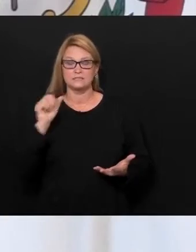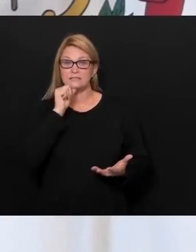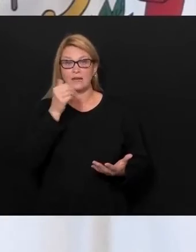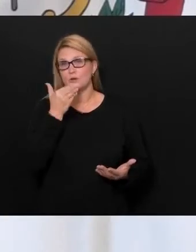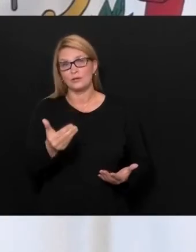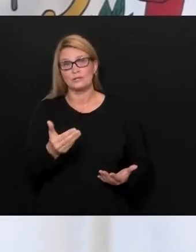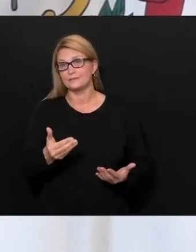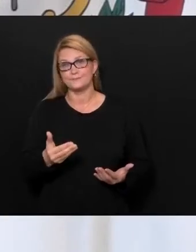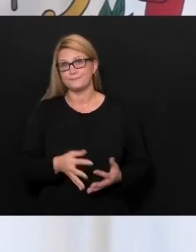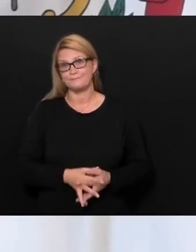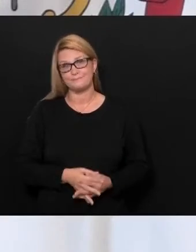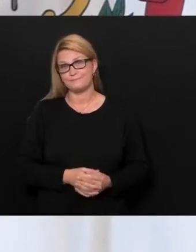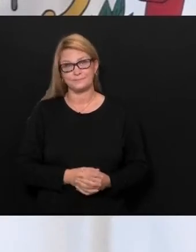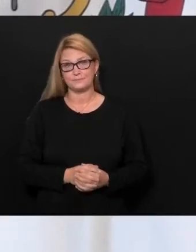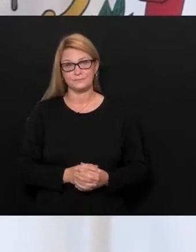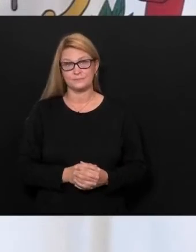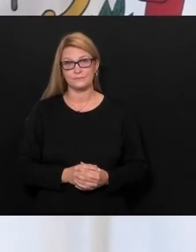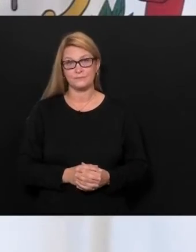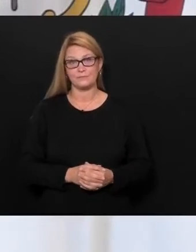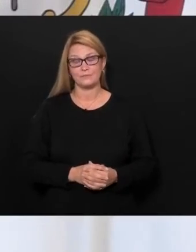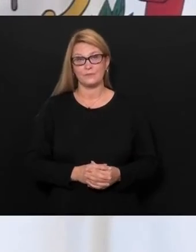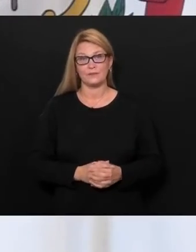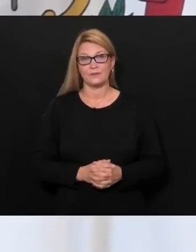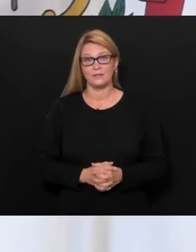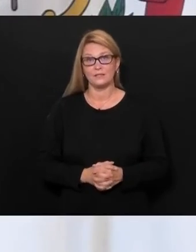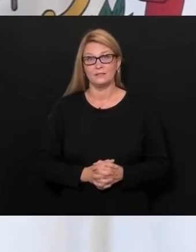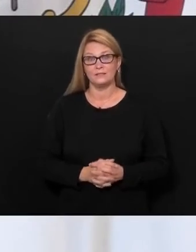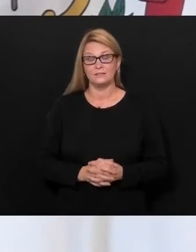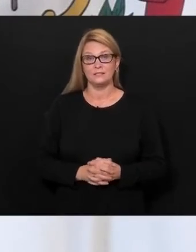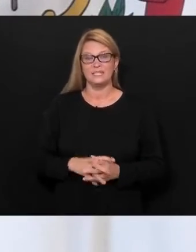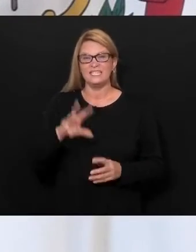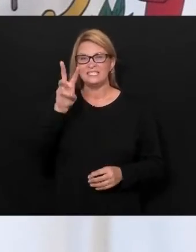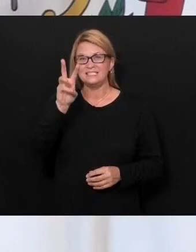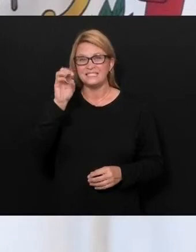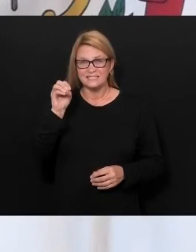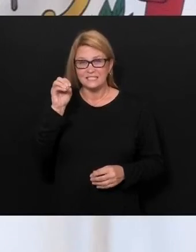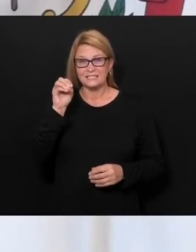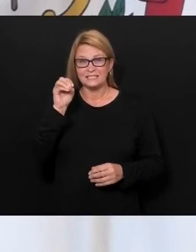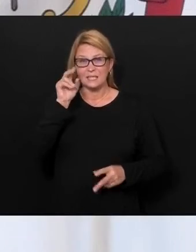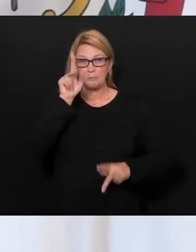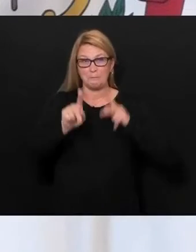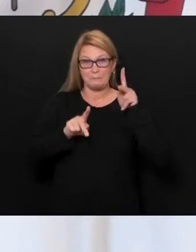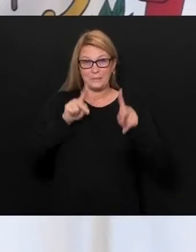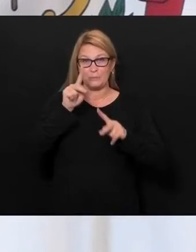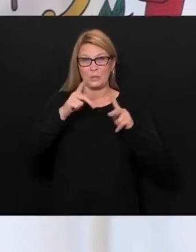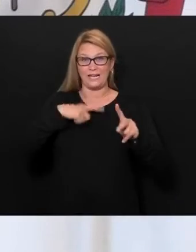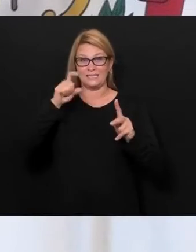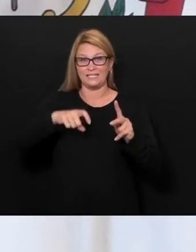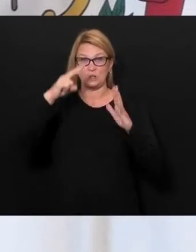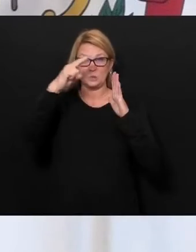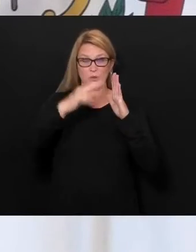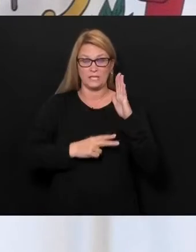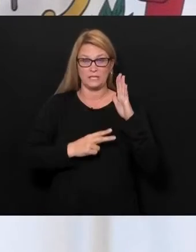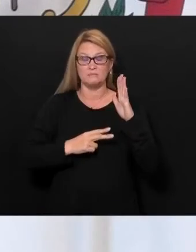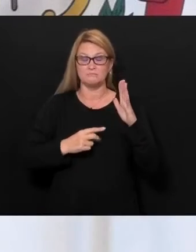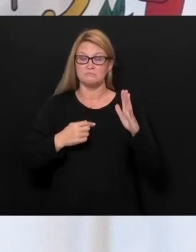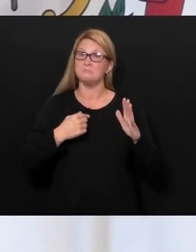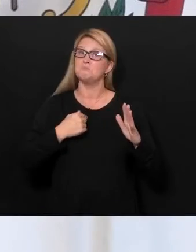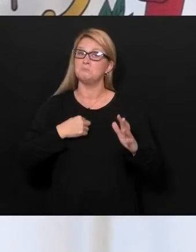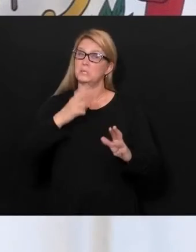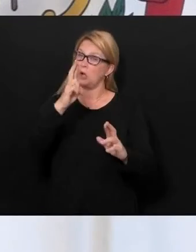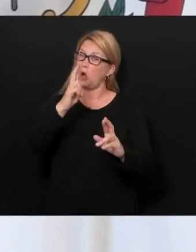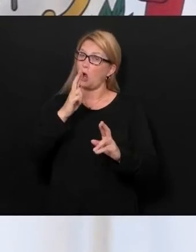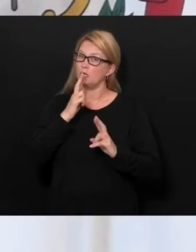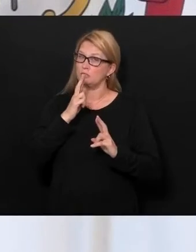good. I got 60 people to read. I'm very honored to read every last one of